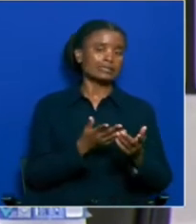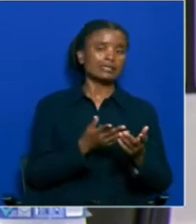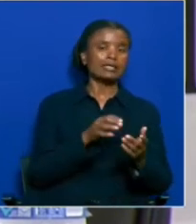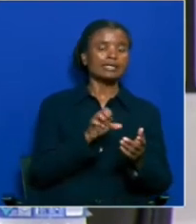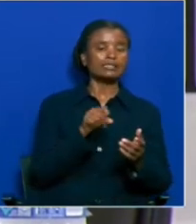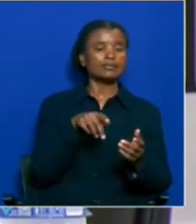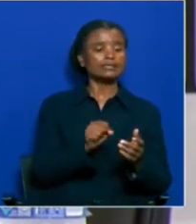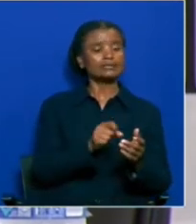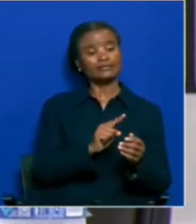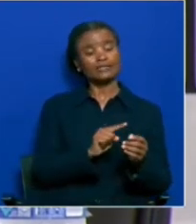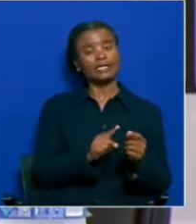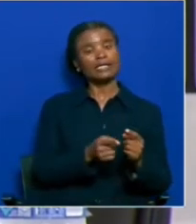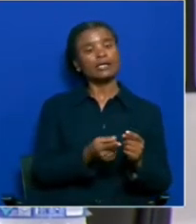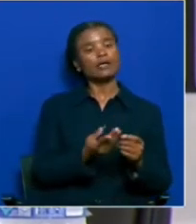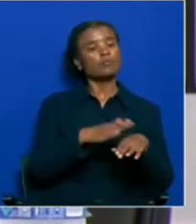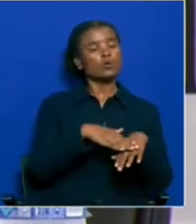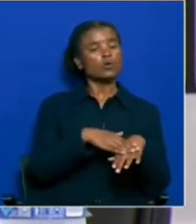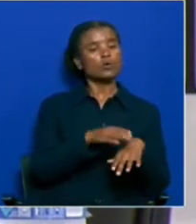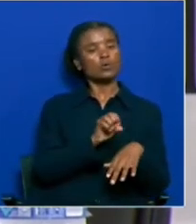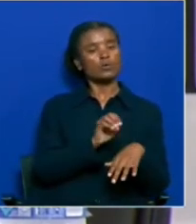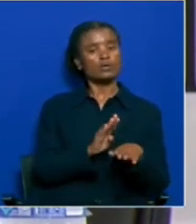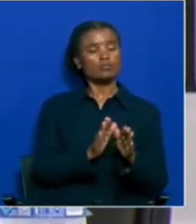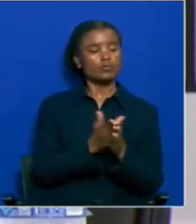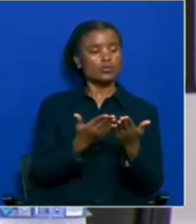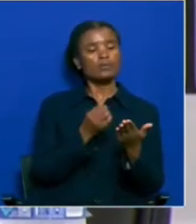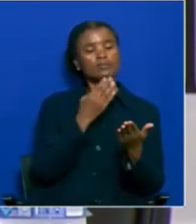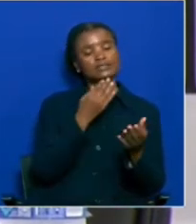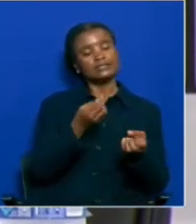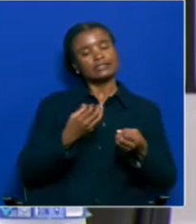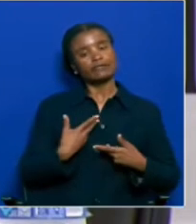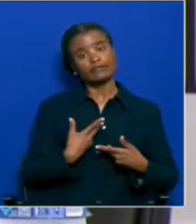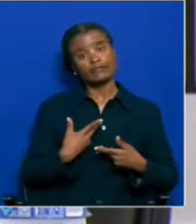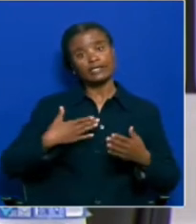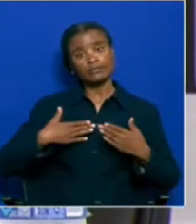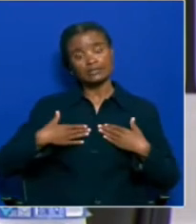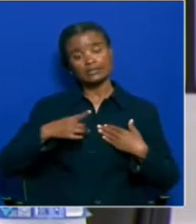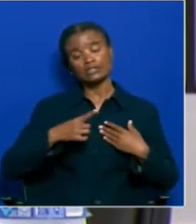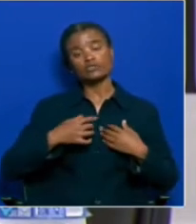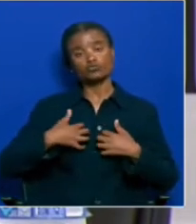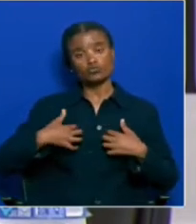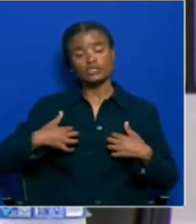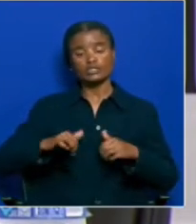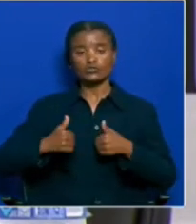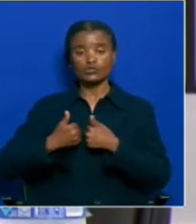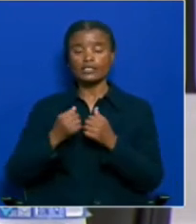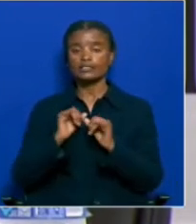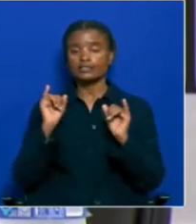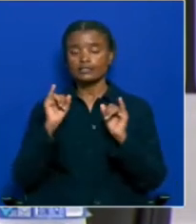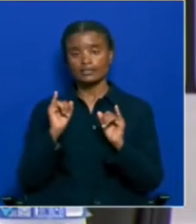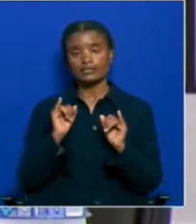you please give us that OP book. Administratively, it was a very serious challenge, I must say, to this